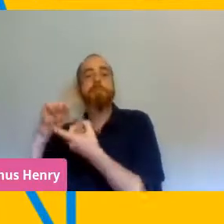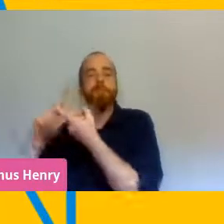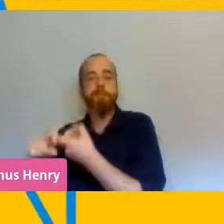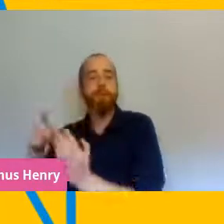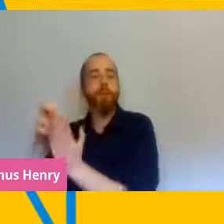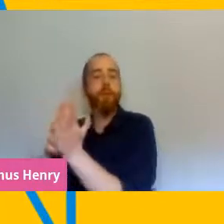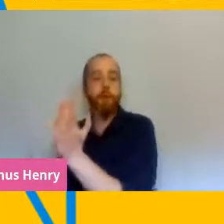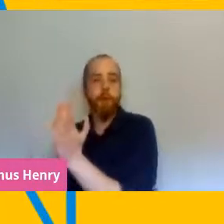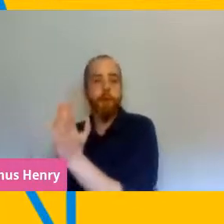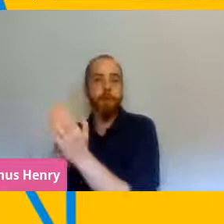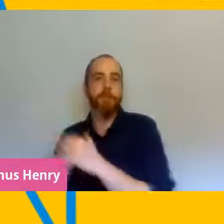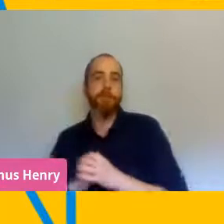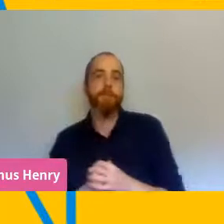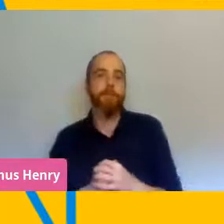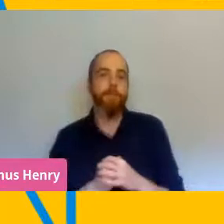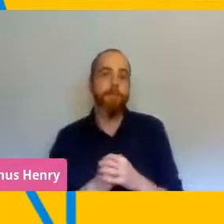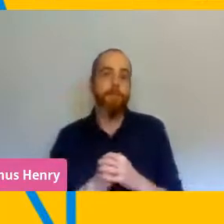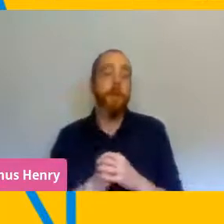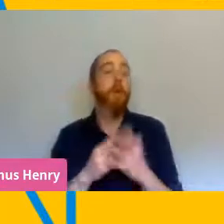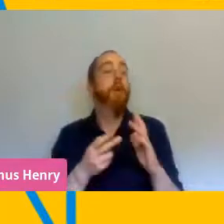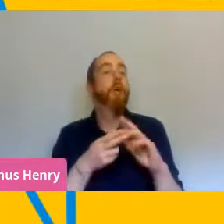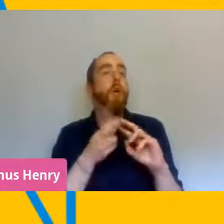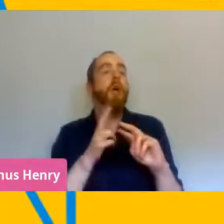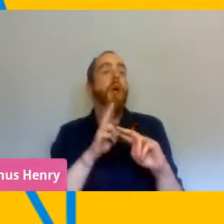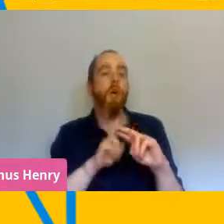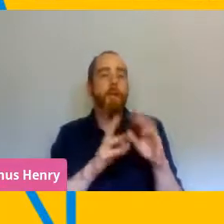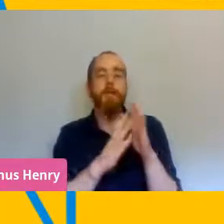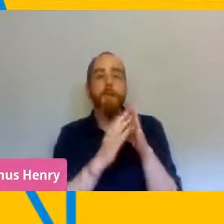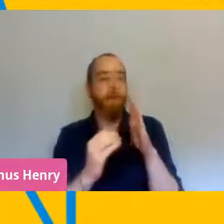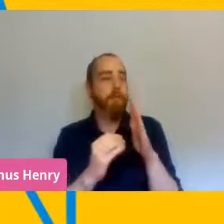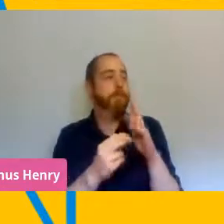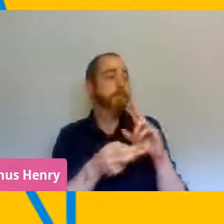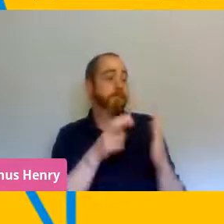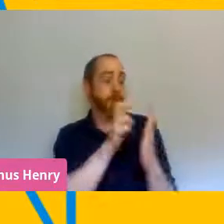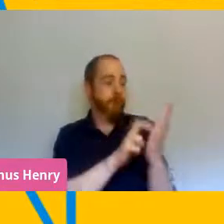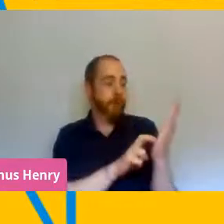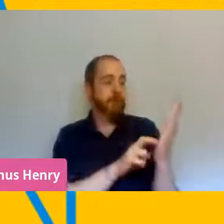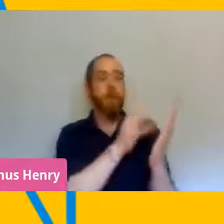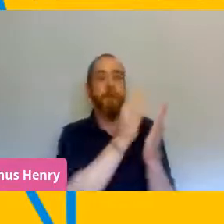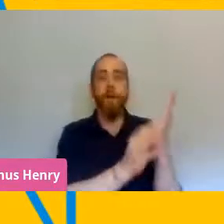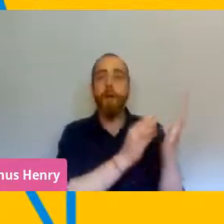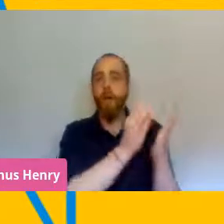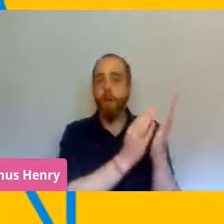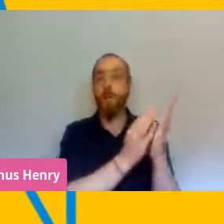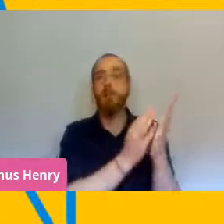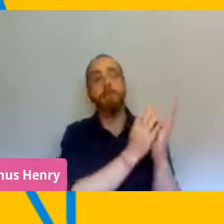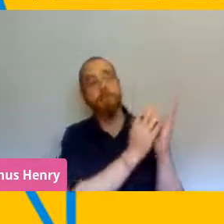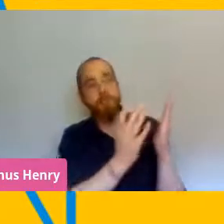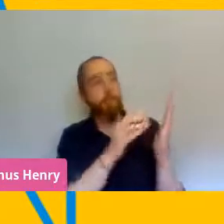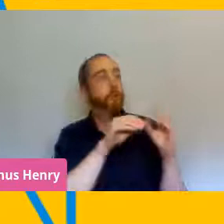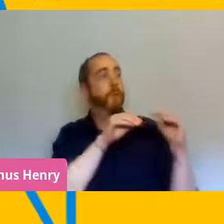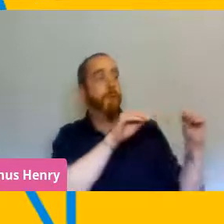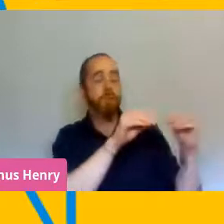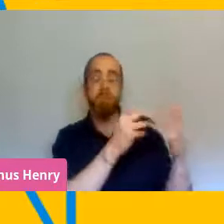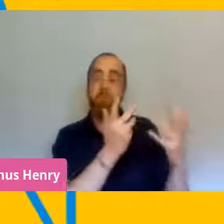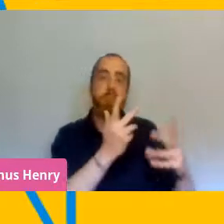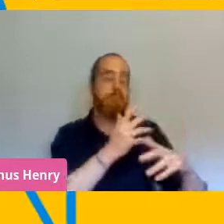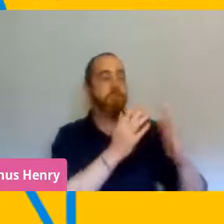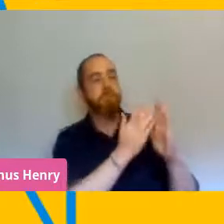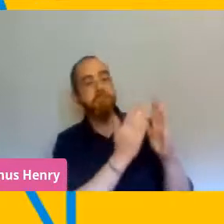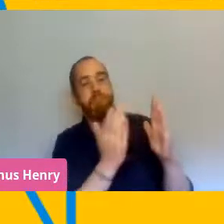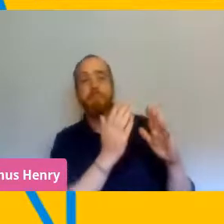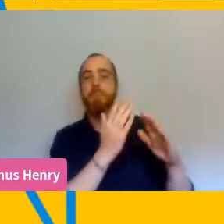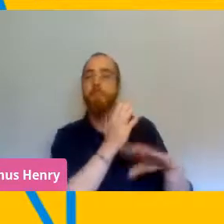hourly paid contract, therefore, and you were teaching so many hours, then you